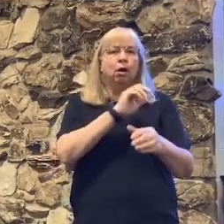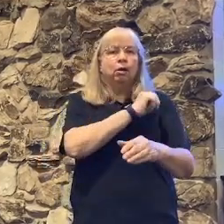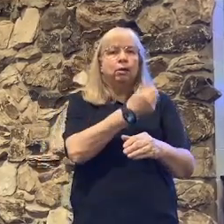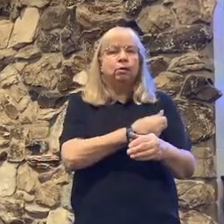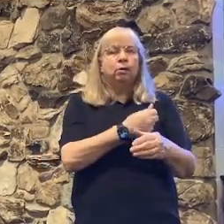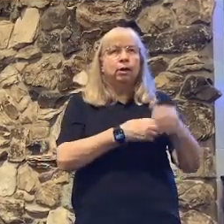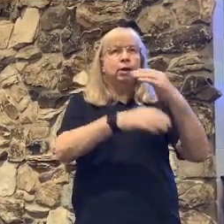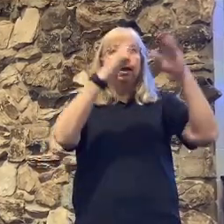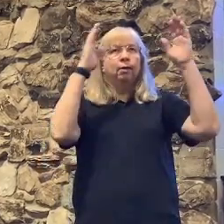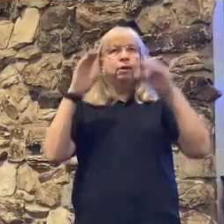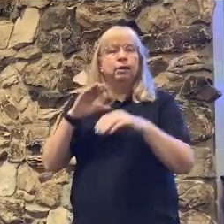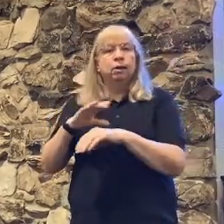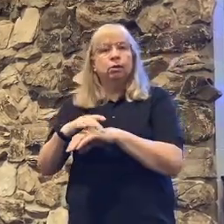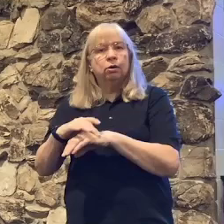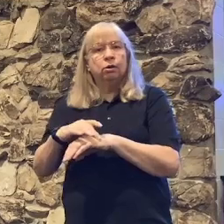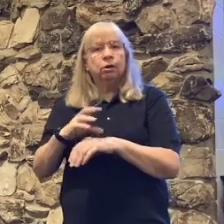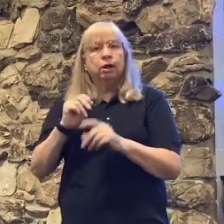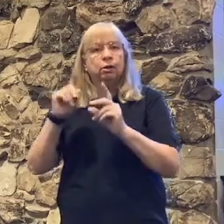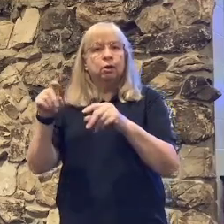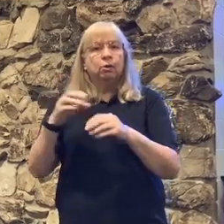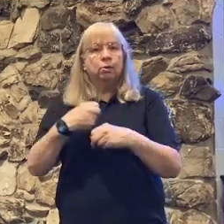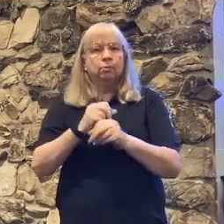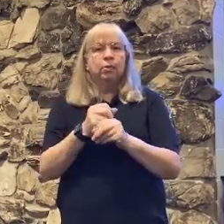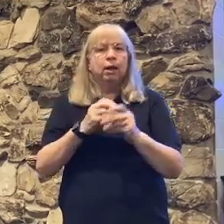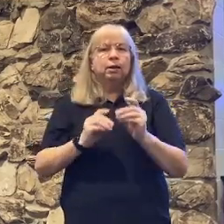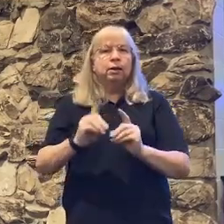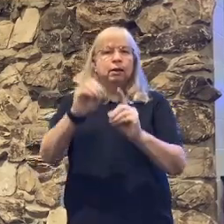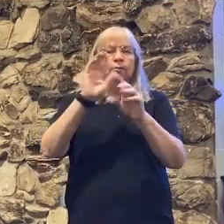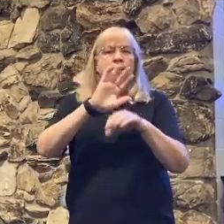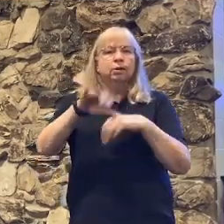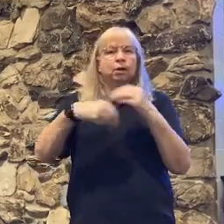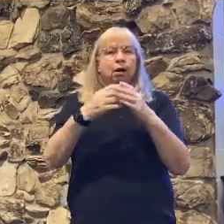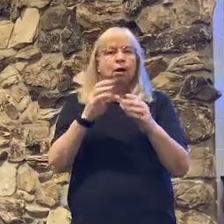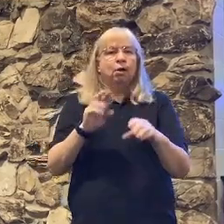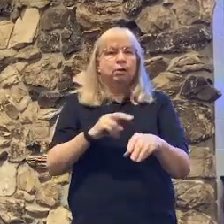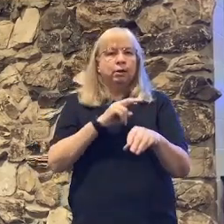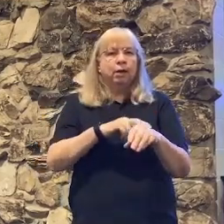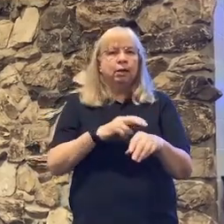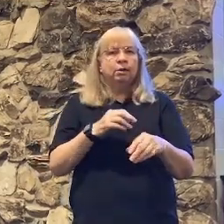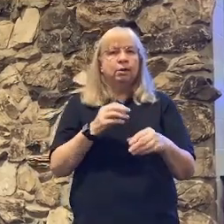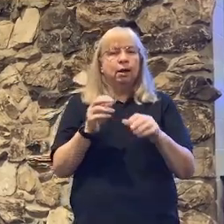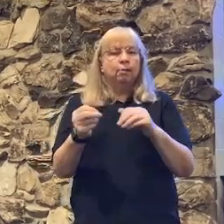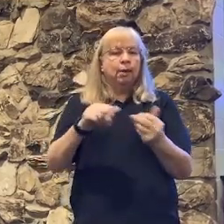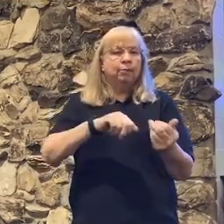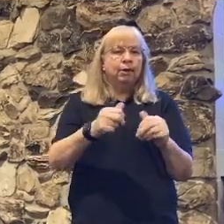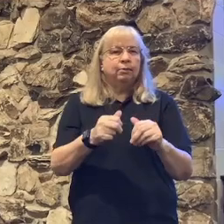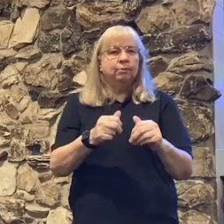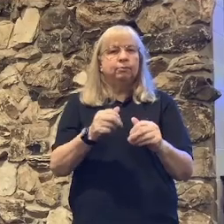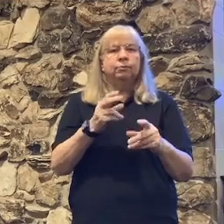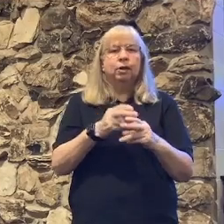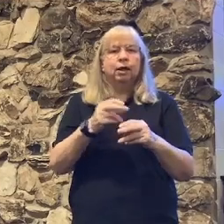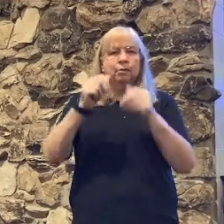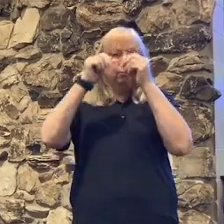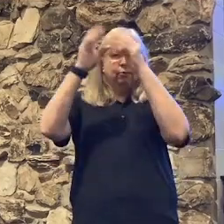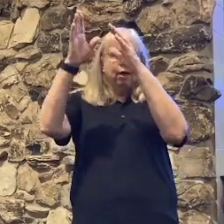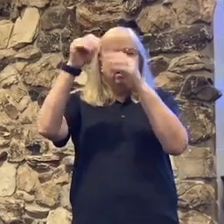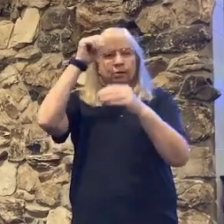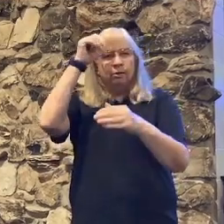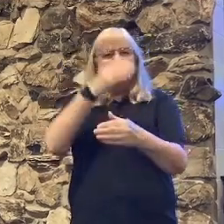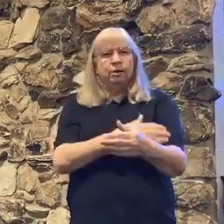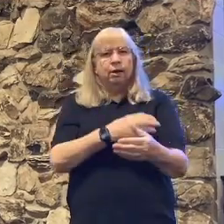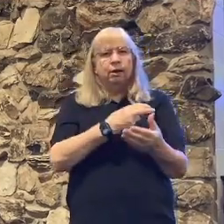go and make disciples of all nations, baptizing them in the name of the Father and of the Son and of the Holy